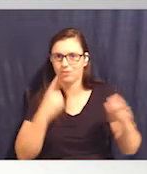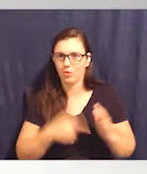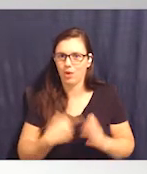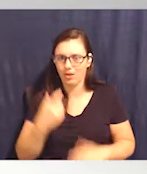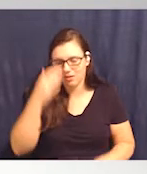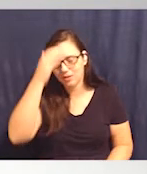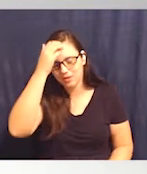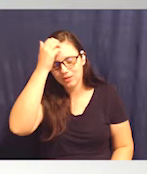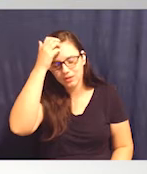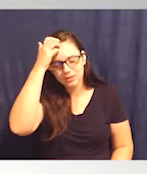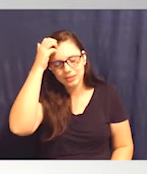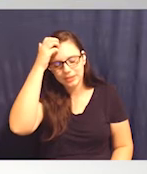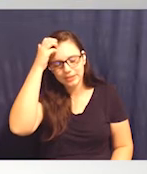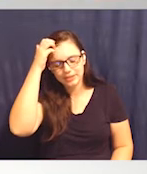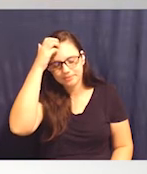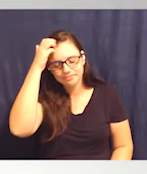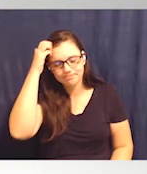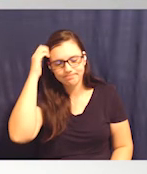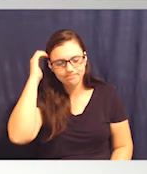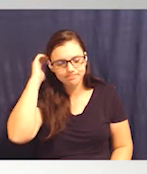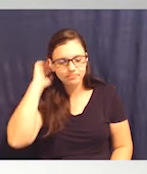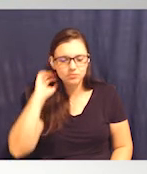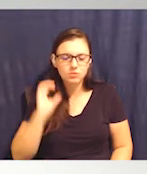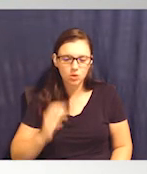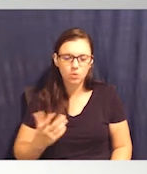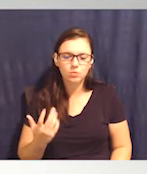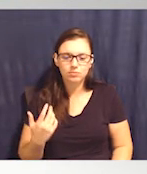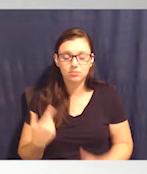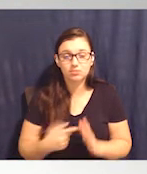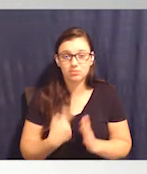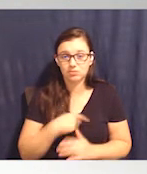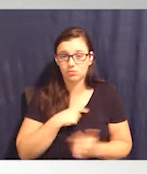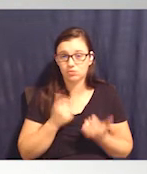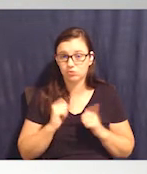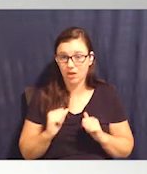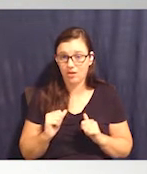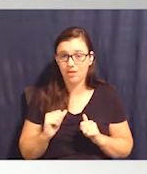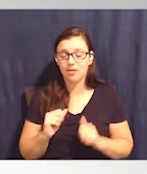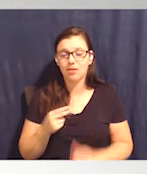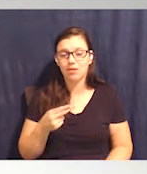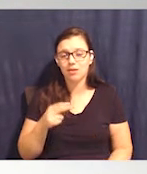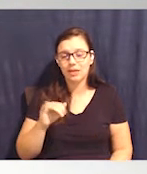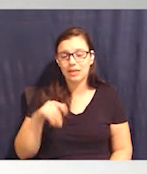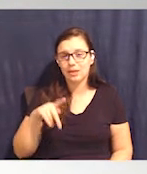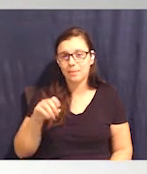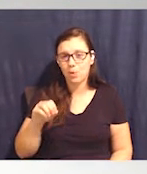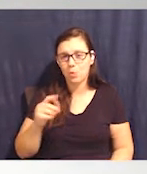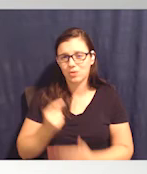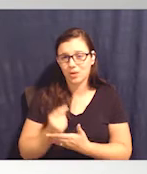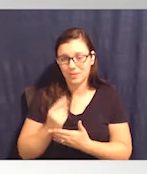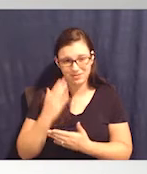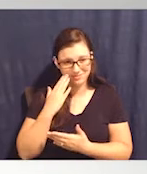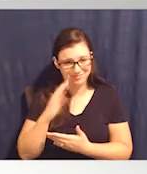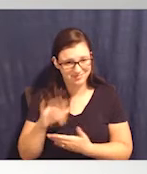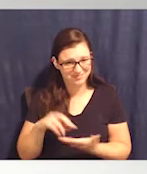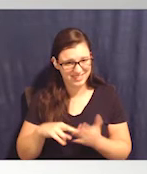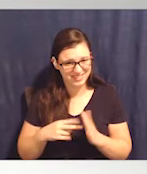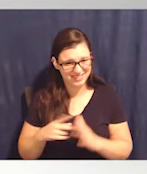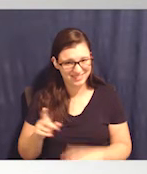But one of the things we tried, hippotherapy. Anybody know what hippotherapy is? Therapeutic horseback riding.